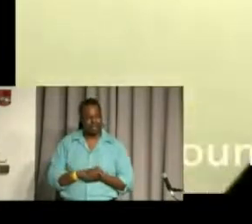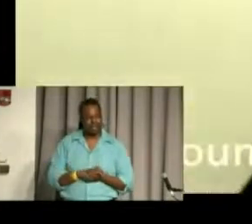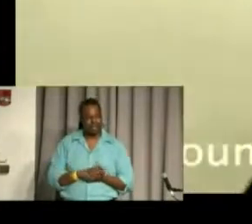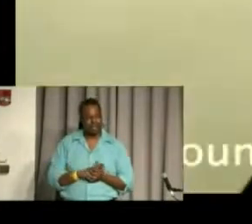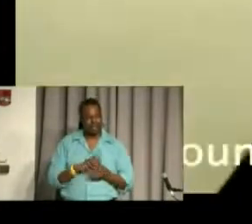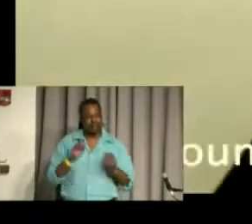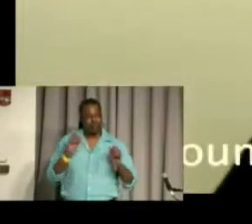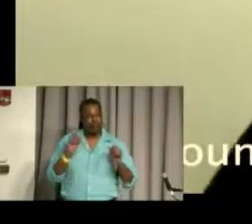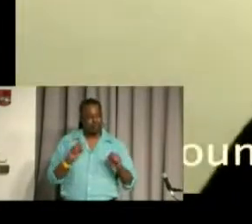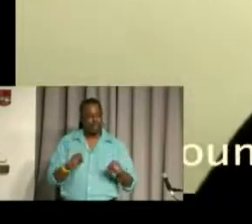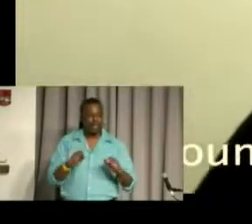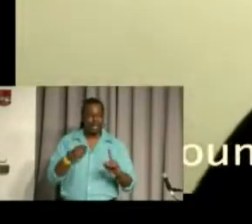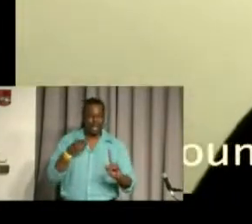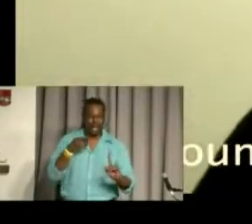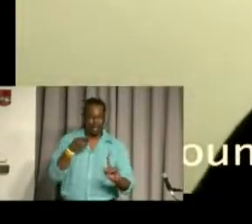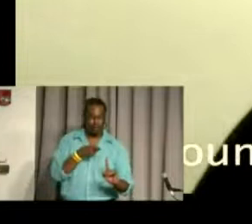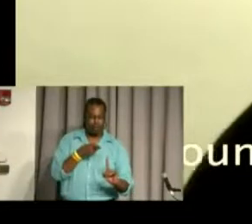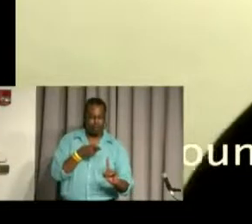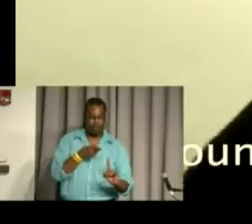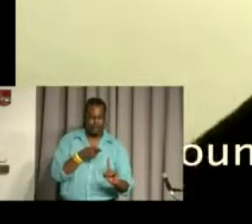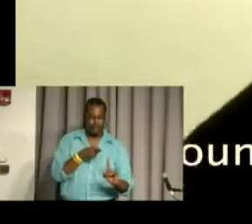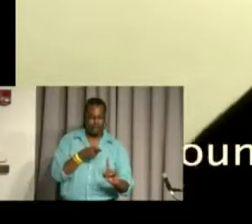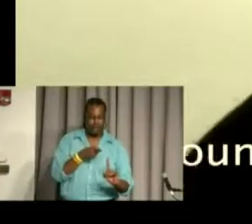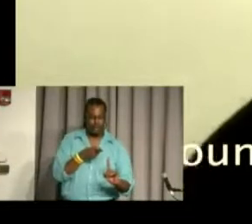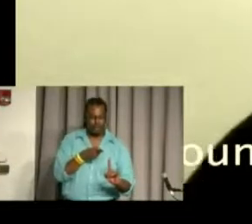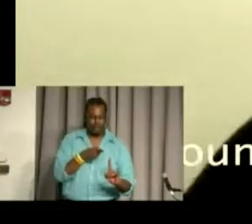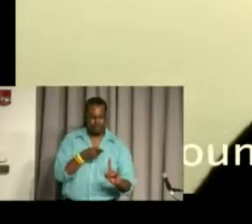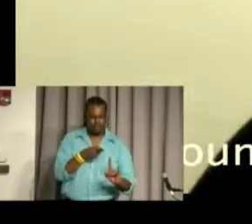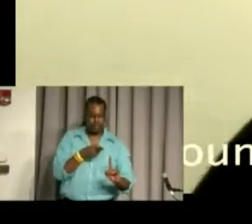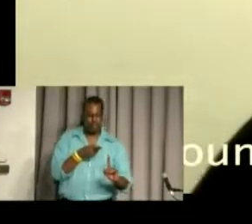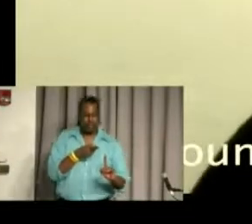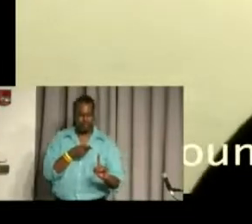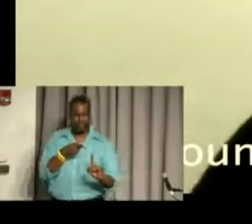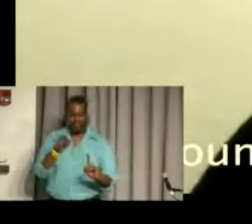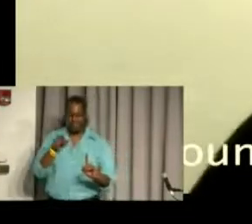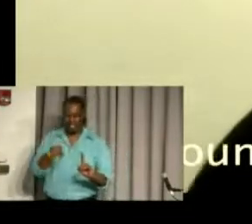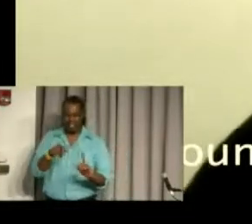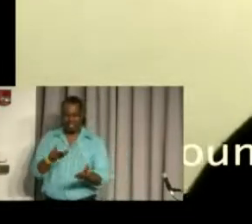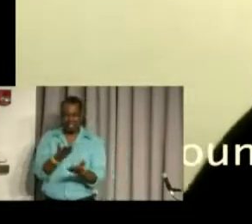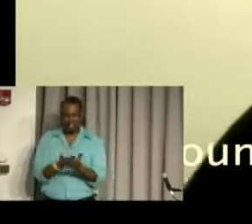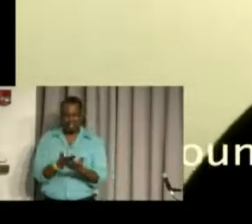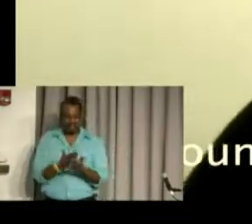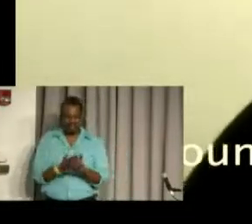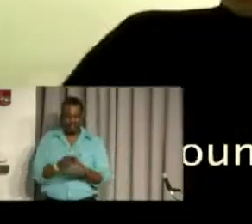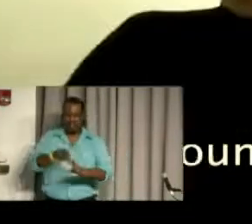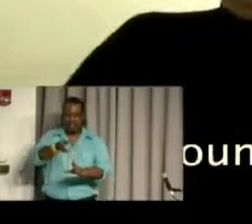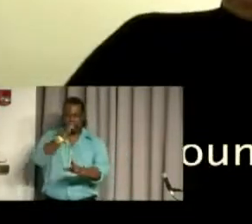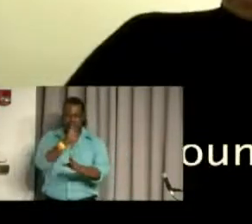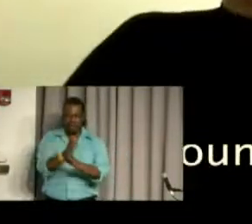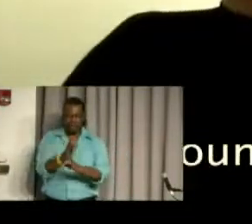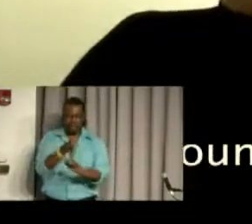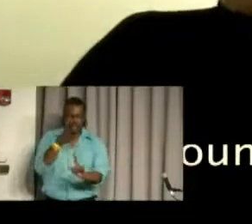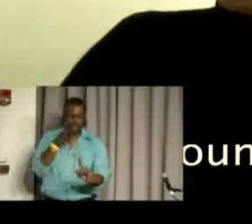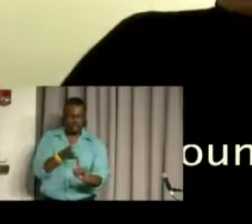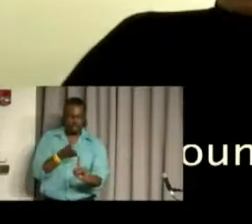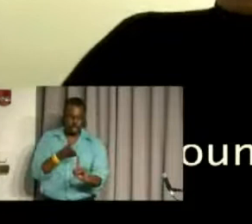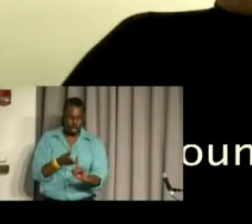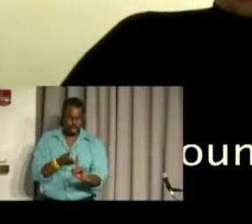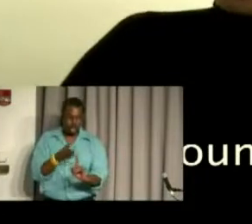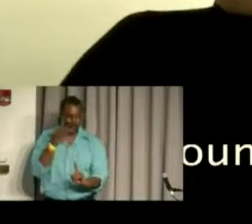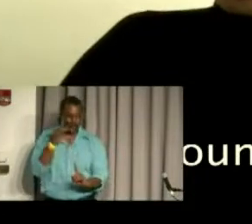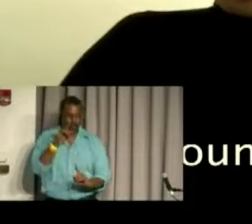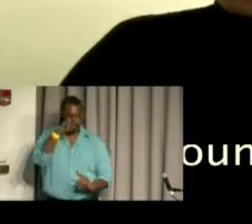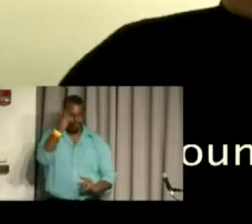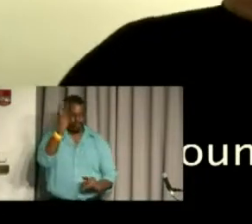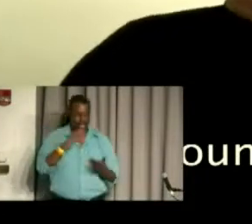we can certainly point to this plan as evidence of the direct targeting of